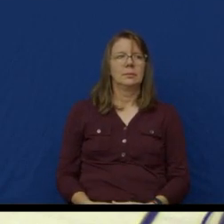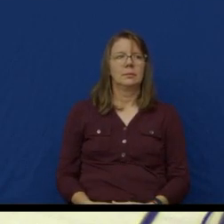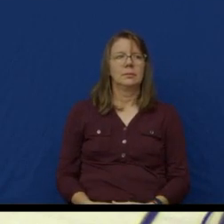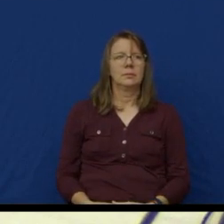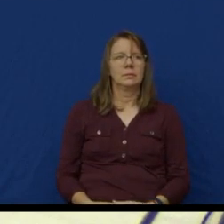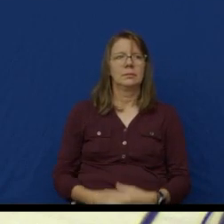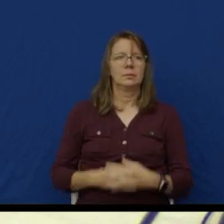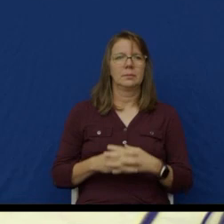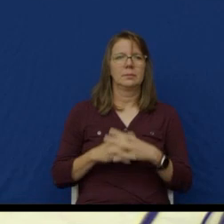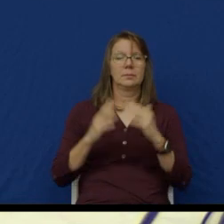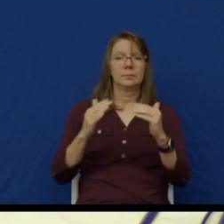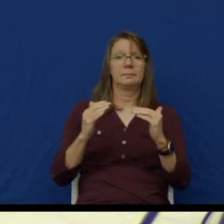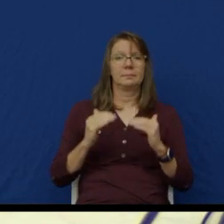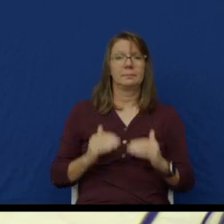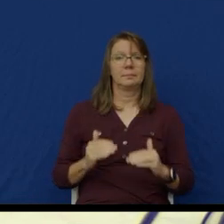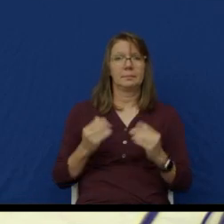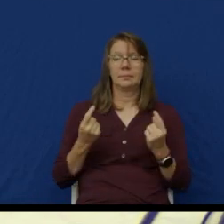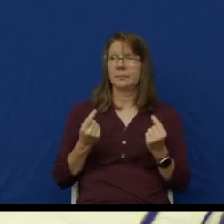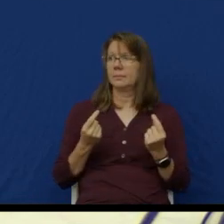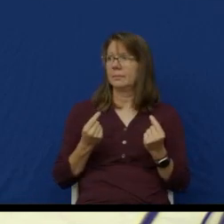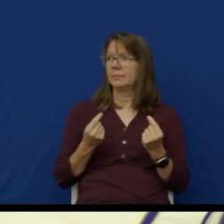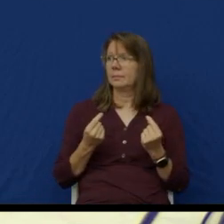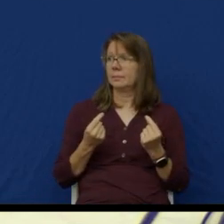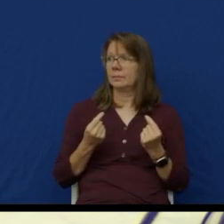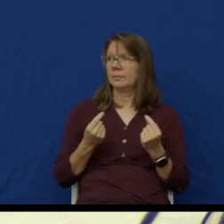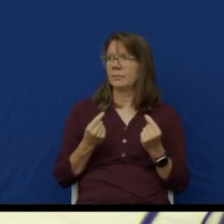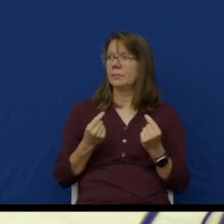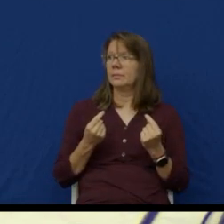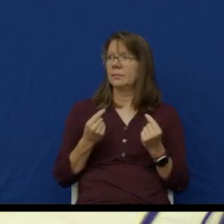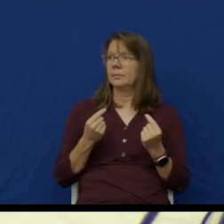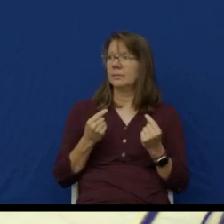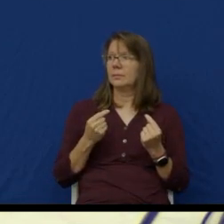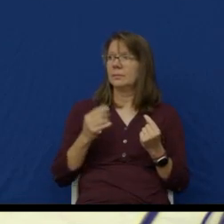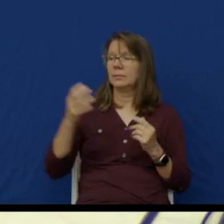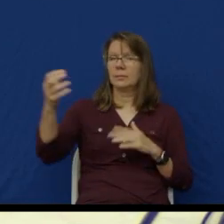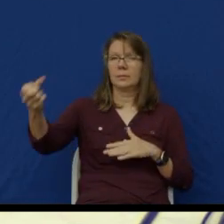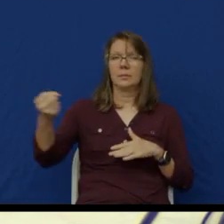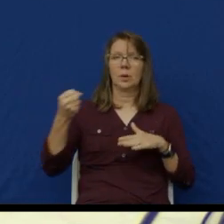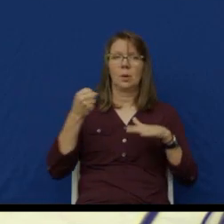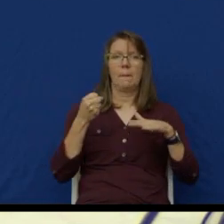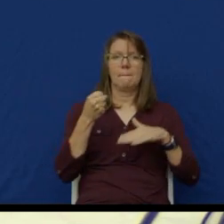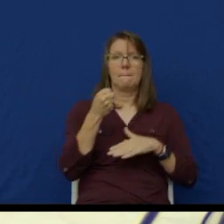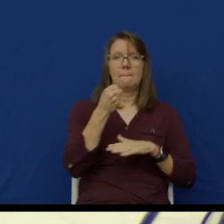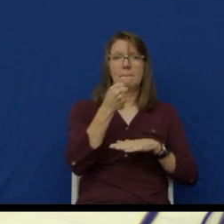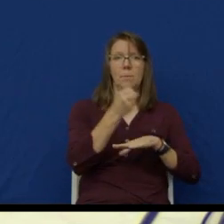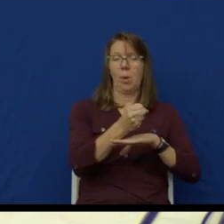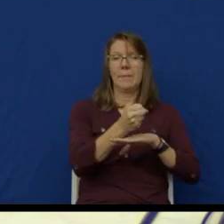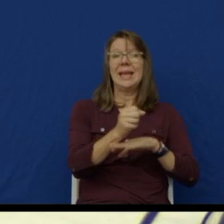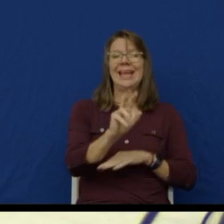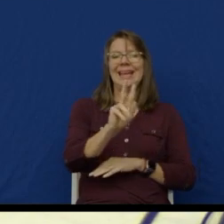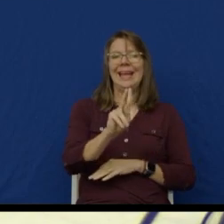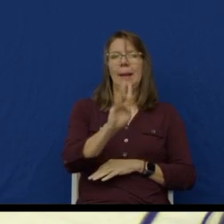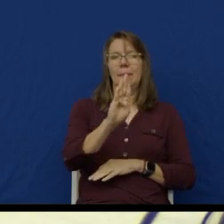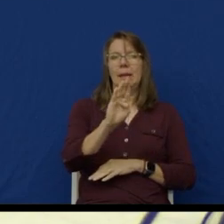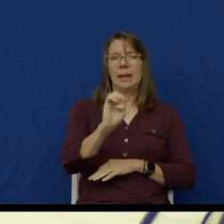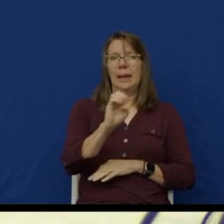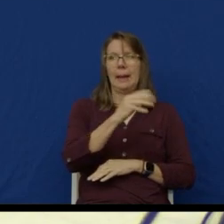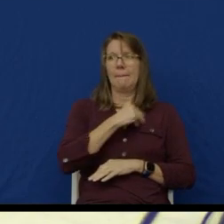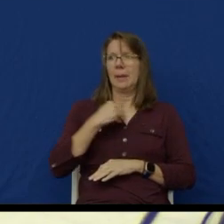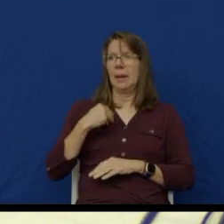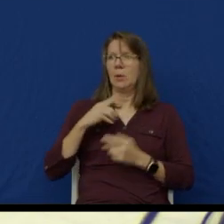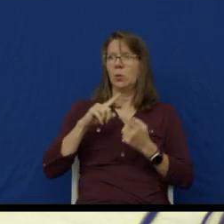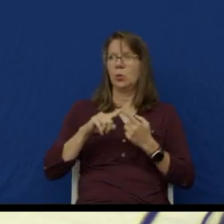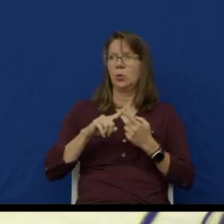Our next item concerns the appointment of a KBE member to serve on the State Evaluation